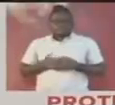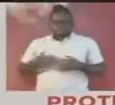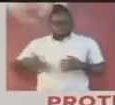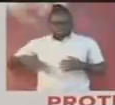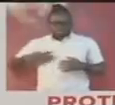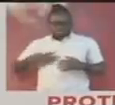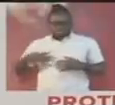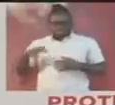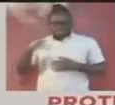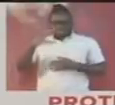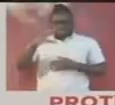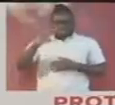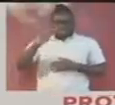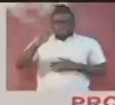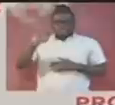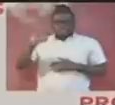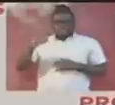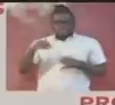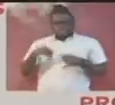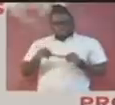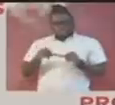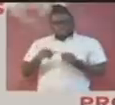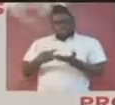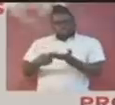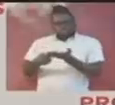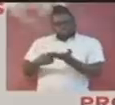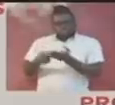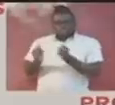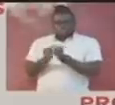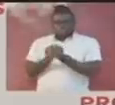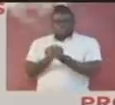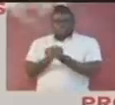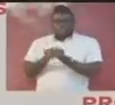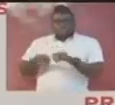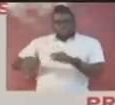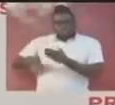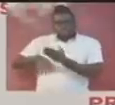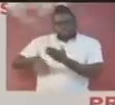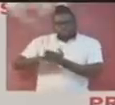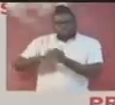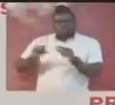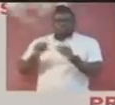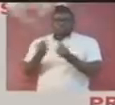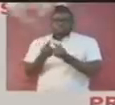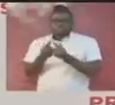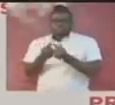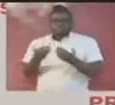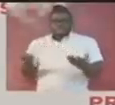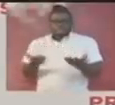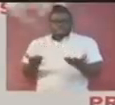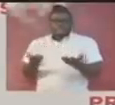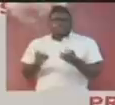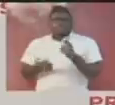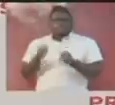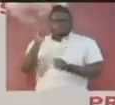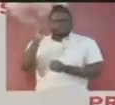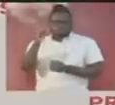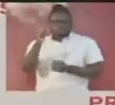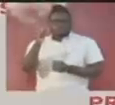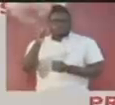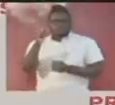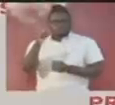football fraternity to deal with that issue. We are very concerned about people coming into the